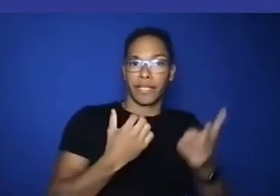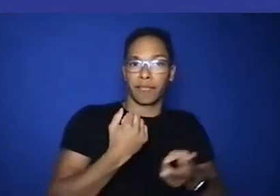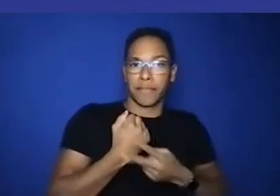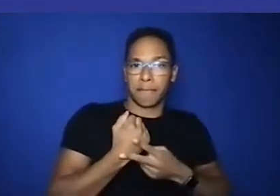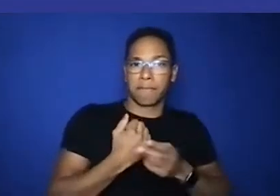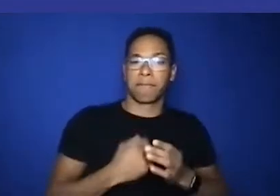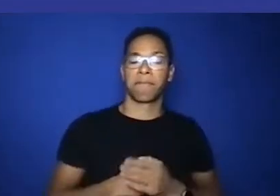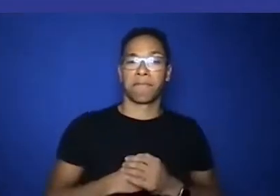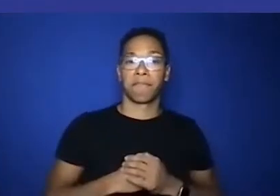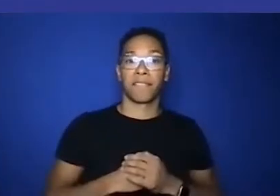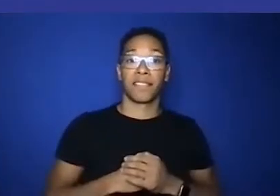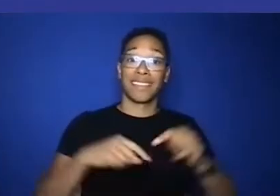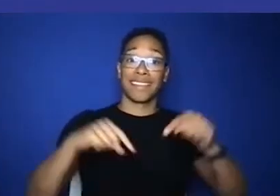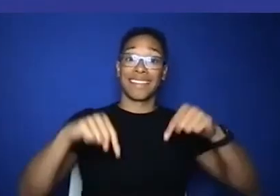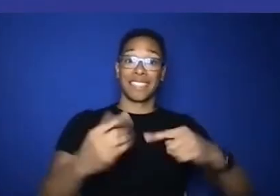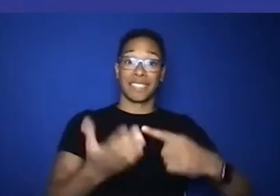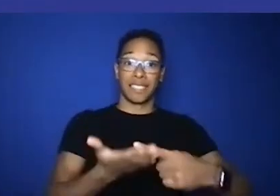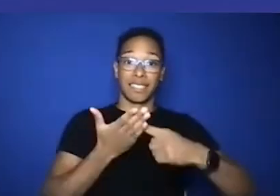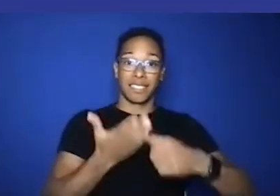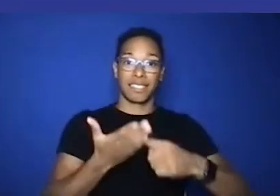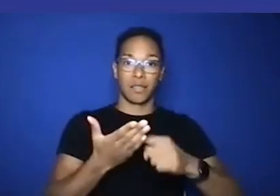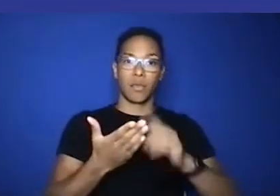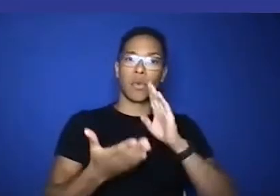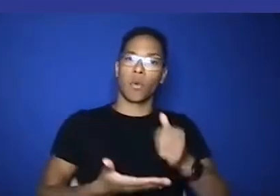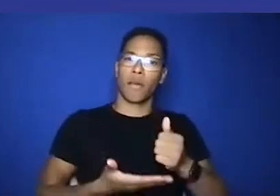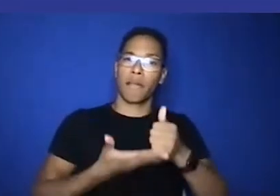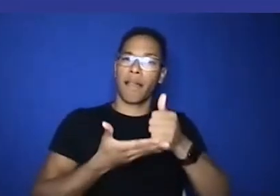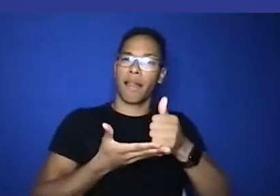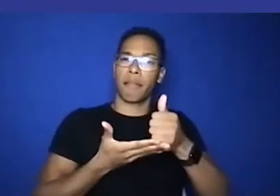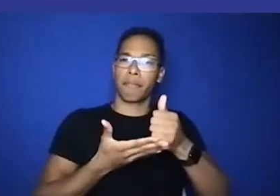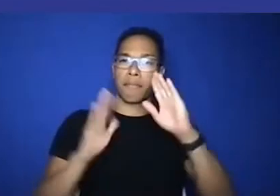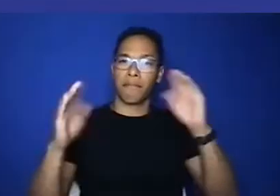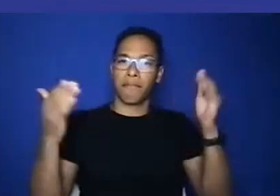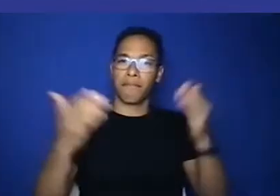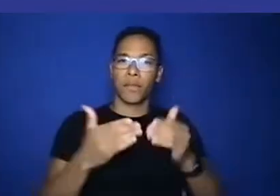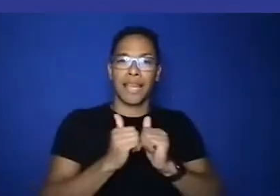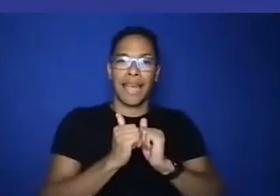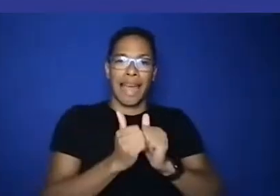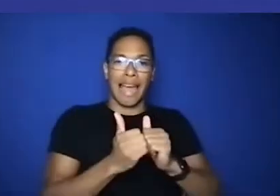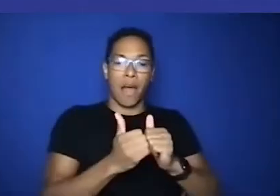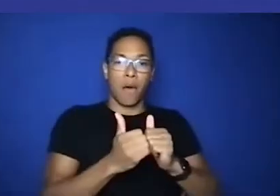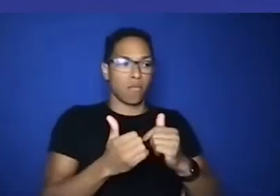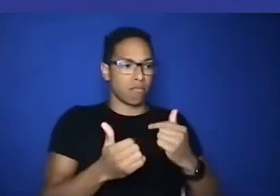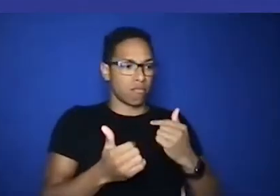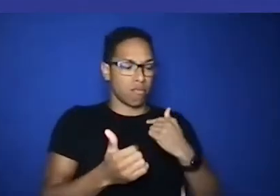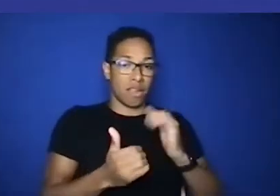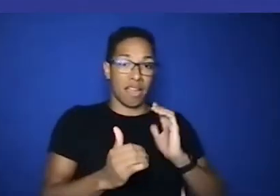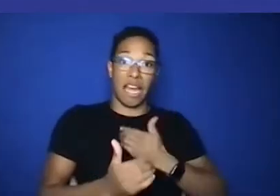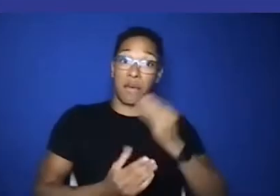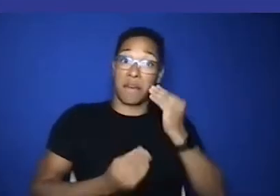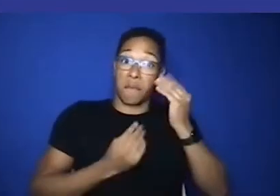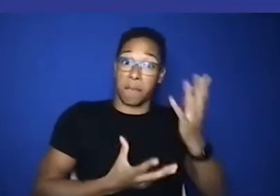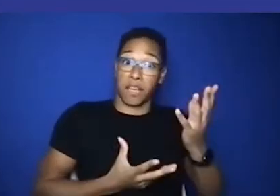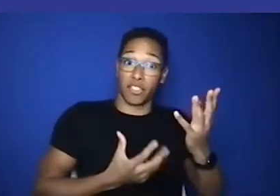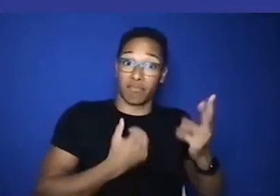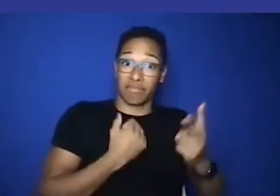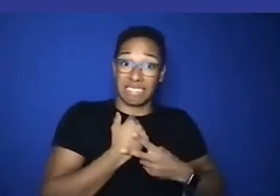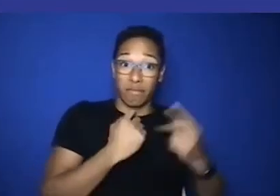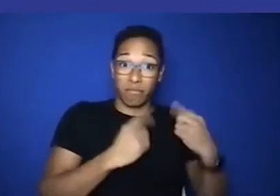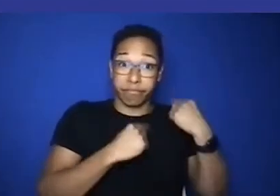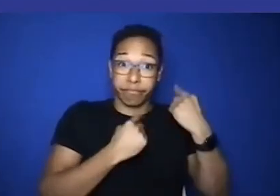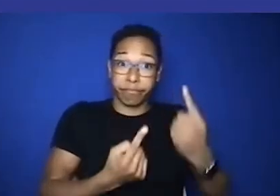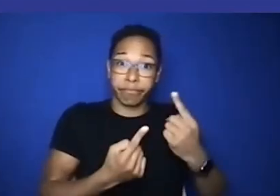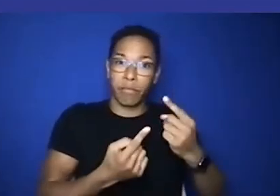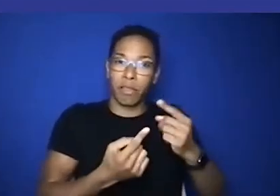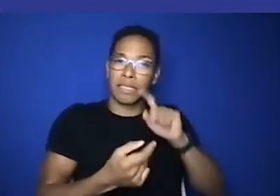conversation will focus on the ways archives can embody change and be indigenized to reframe stories about what dance is,